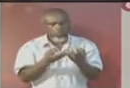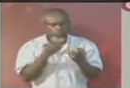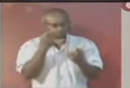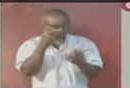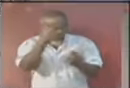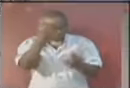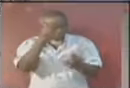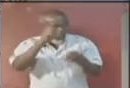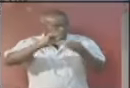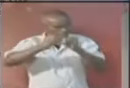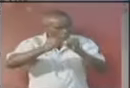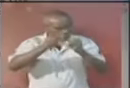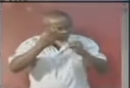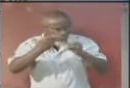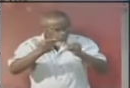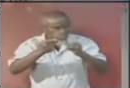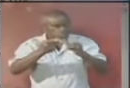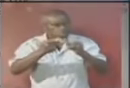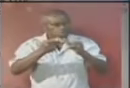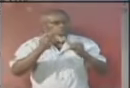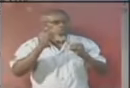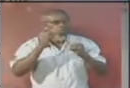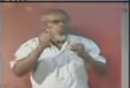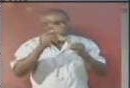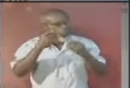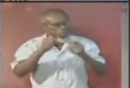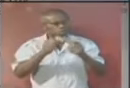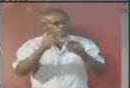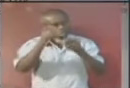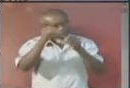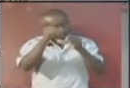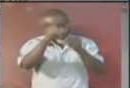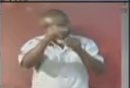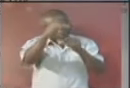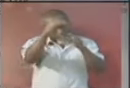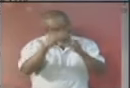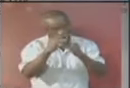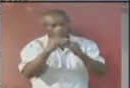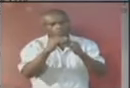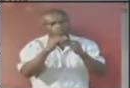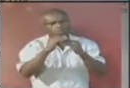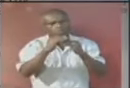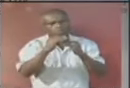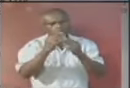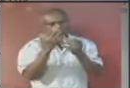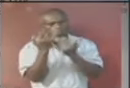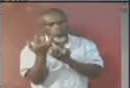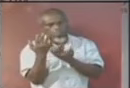Thank you for your questions, Prior. We now go to Guardian Media.